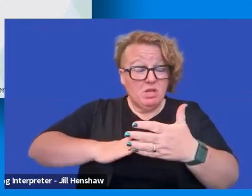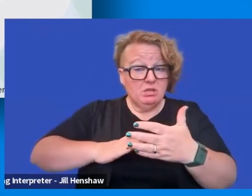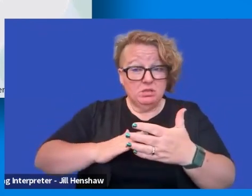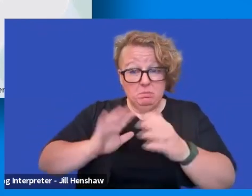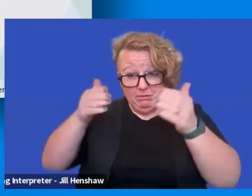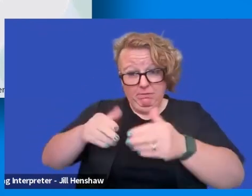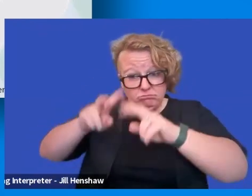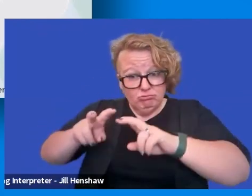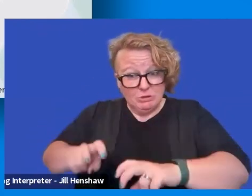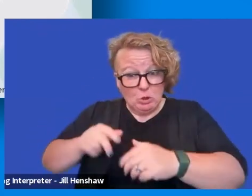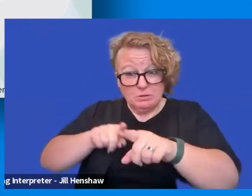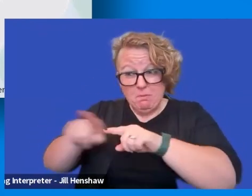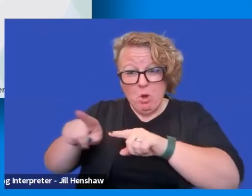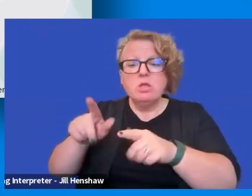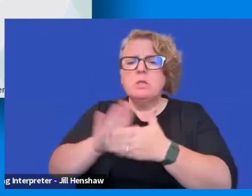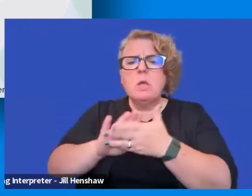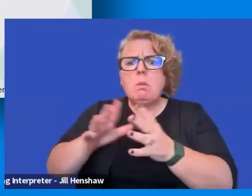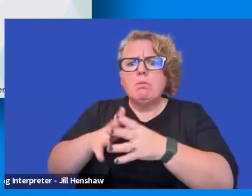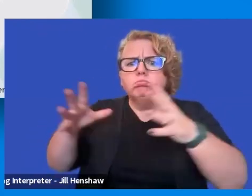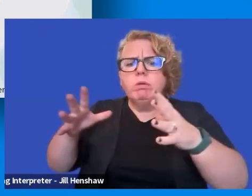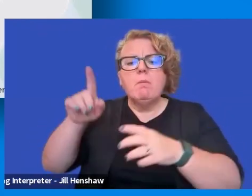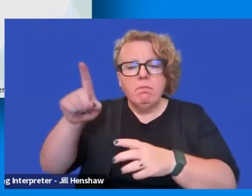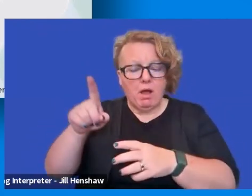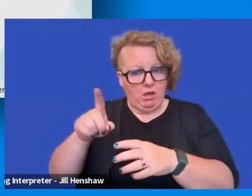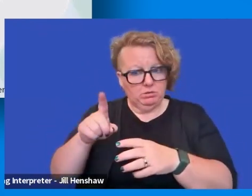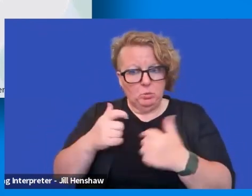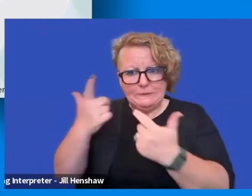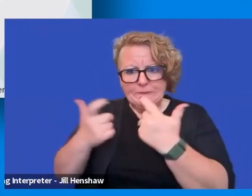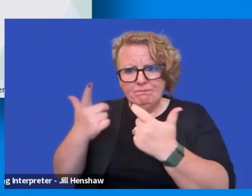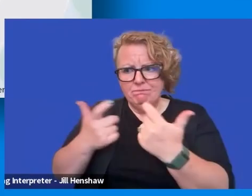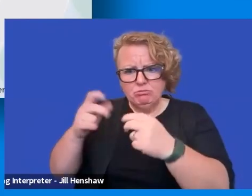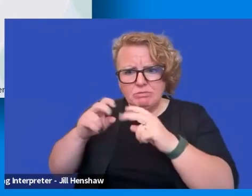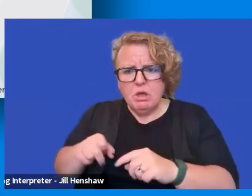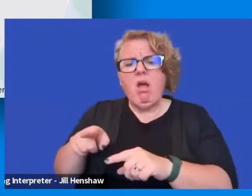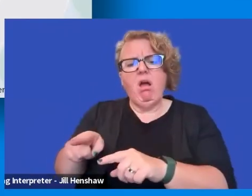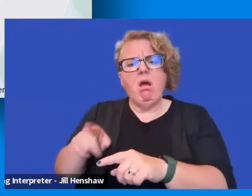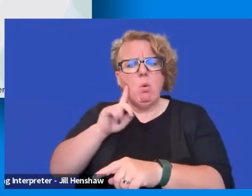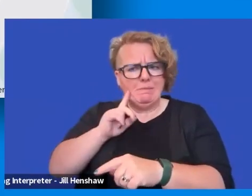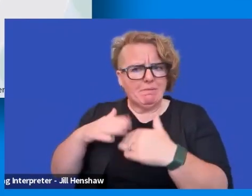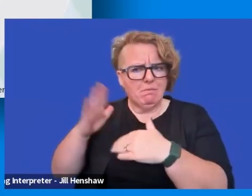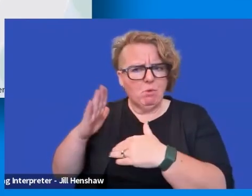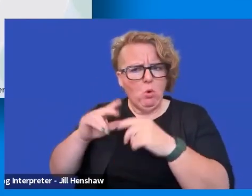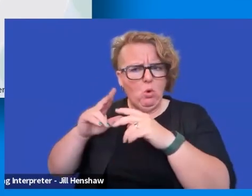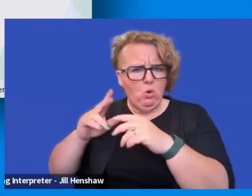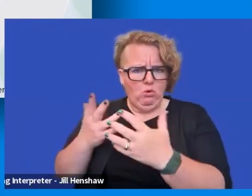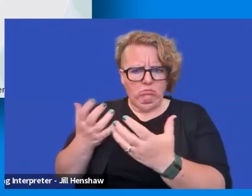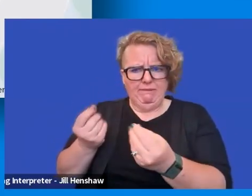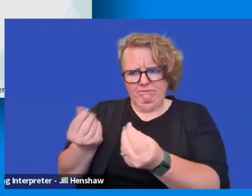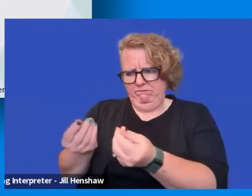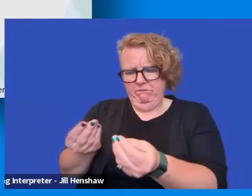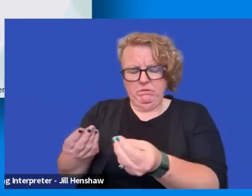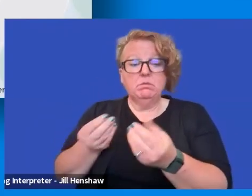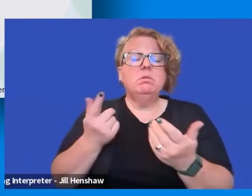doesn't mean that there was a very big body of research. It just means that that was the most we could find. And things that we found will not surprise